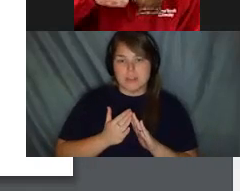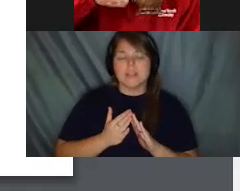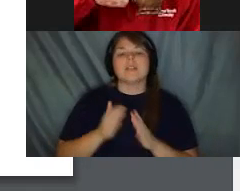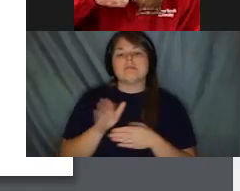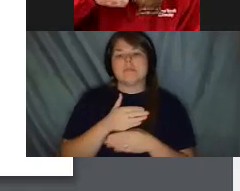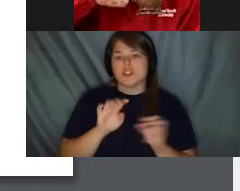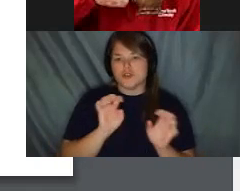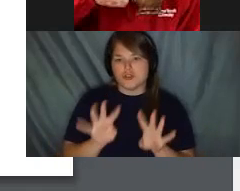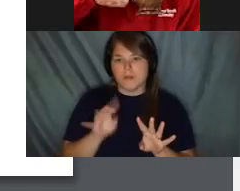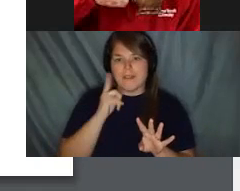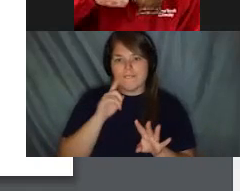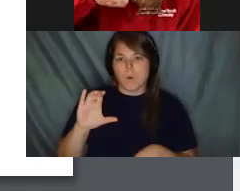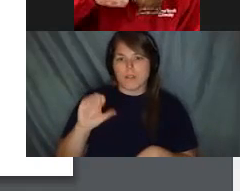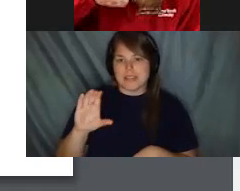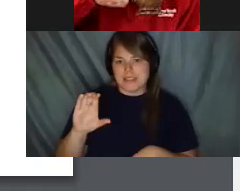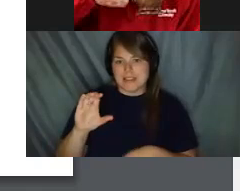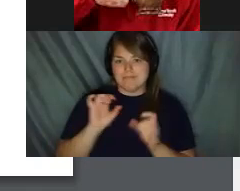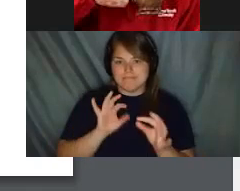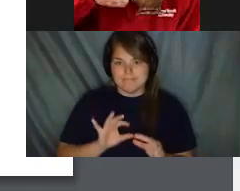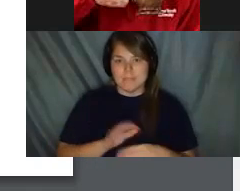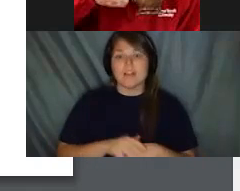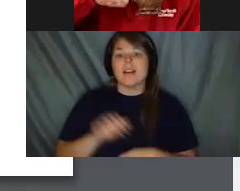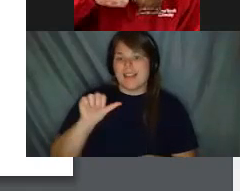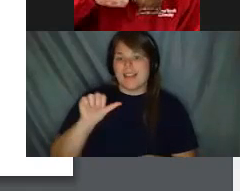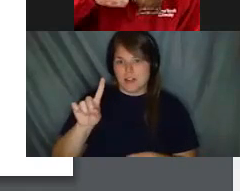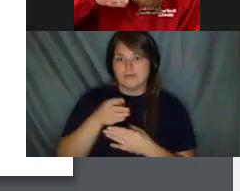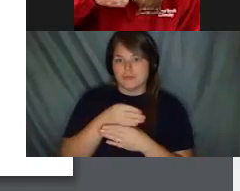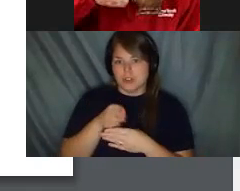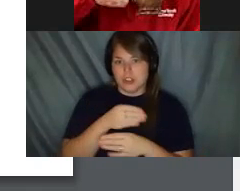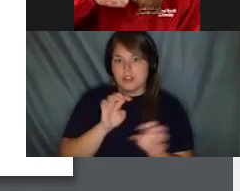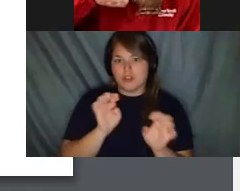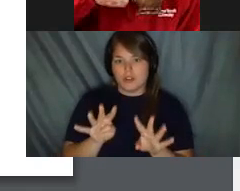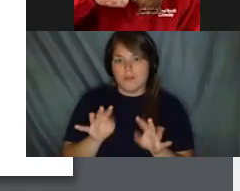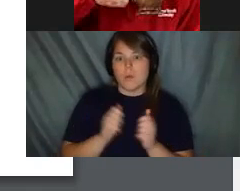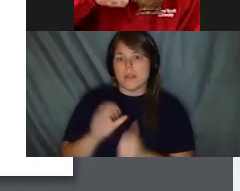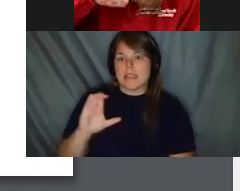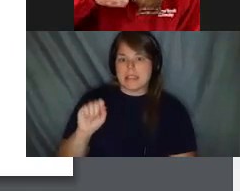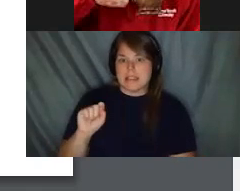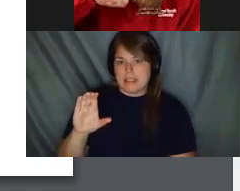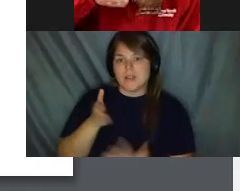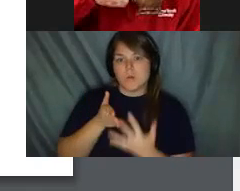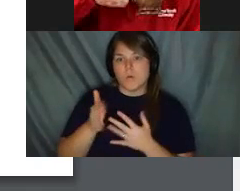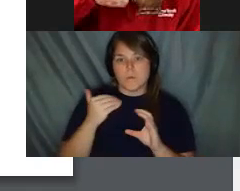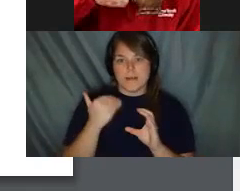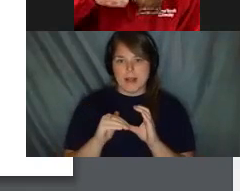give feedback on. And so the Air District did go ahead and share that survey with the CSC via email.